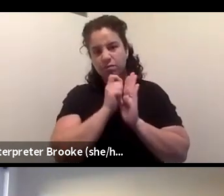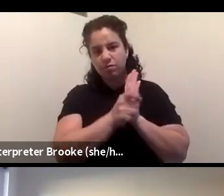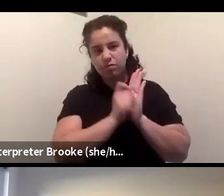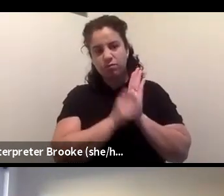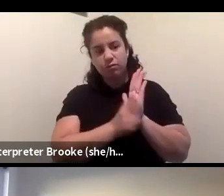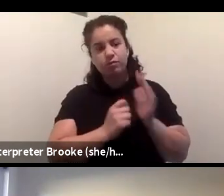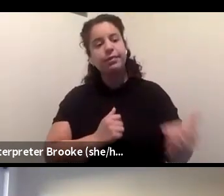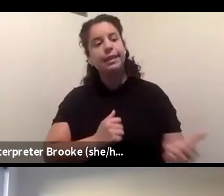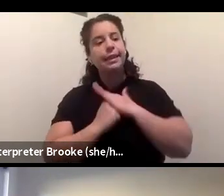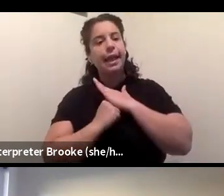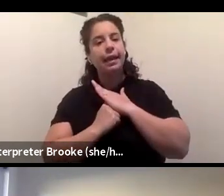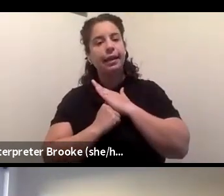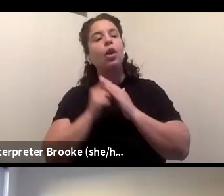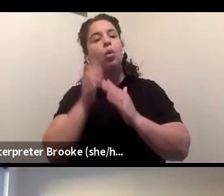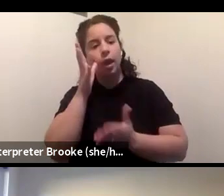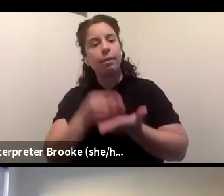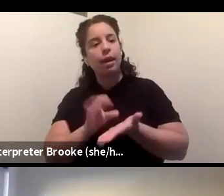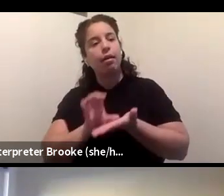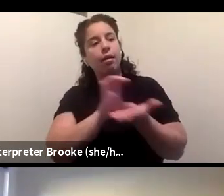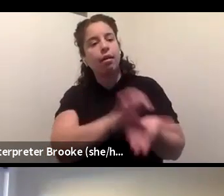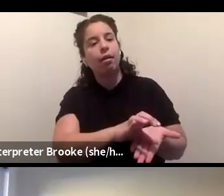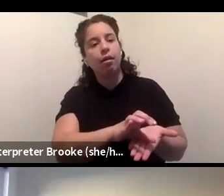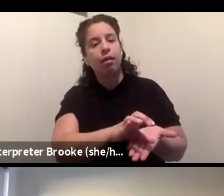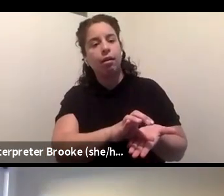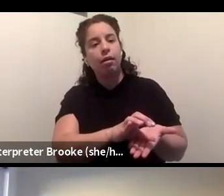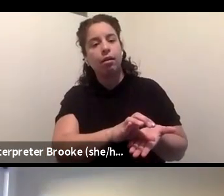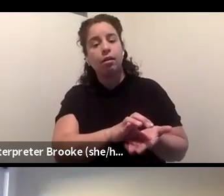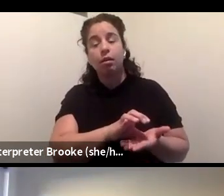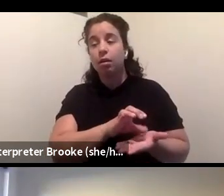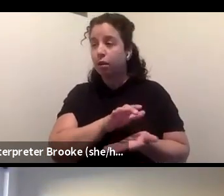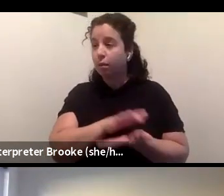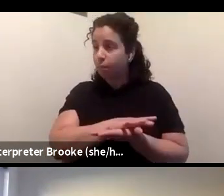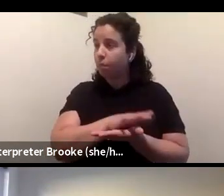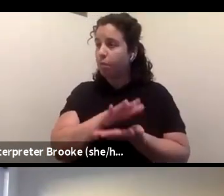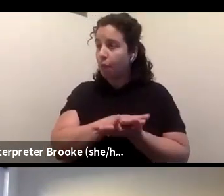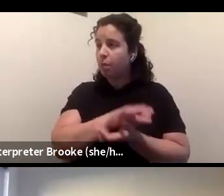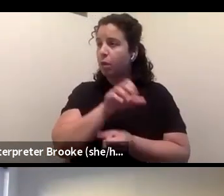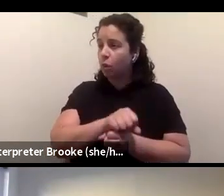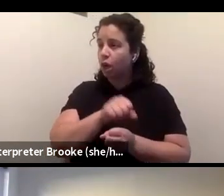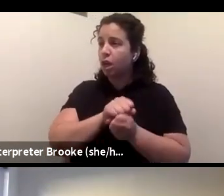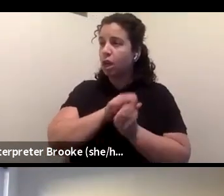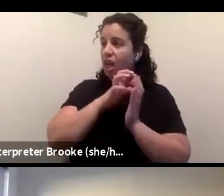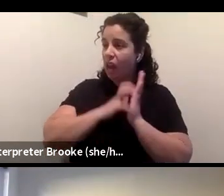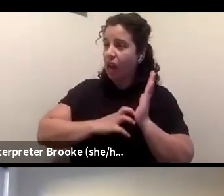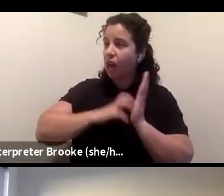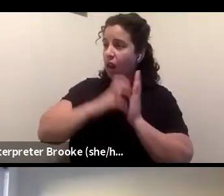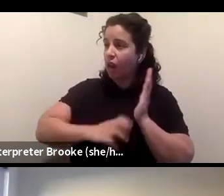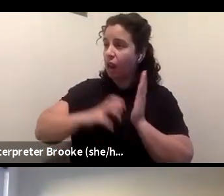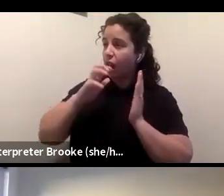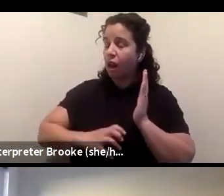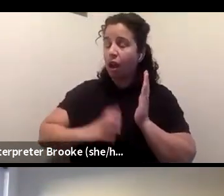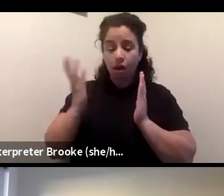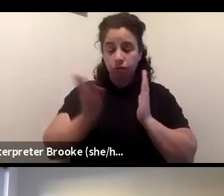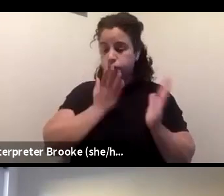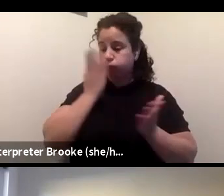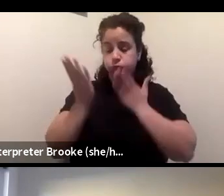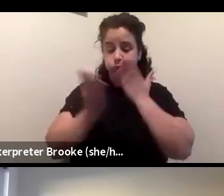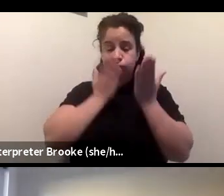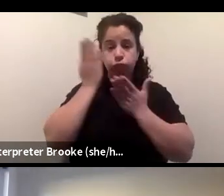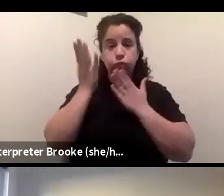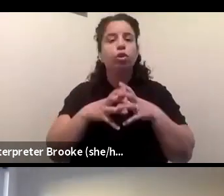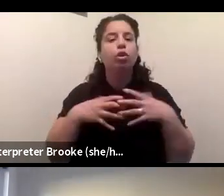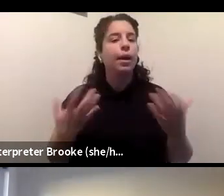funding. And so I am just so inundated at the moment with